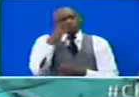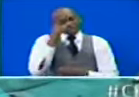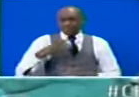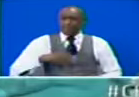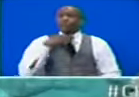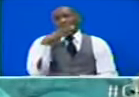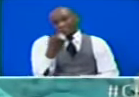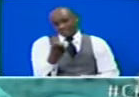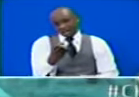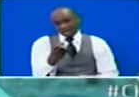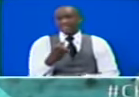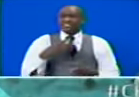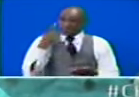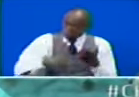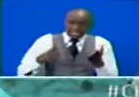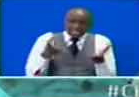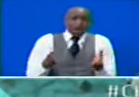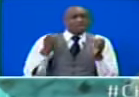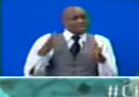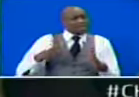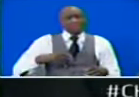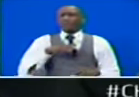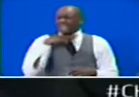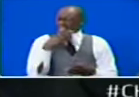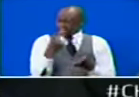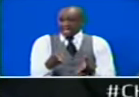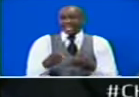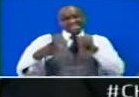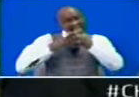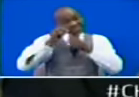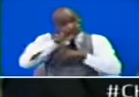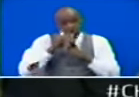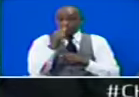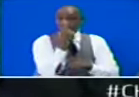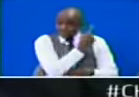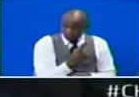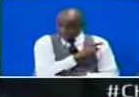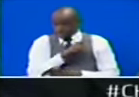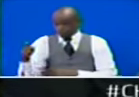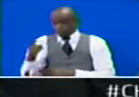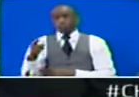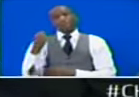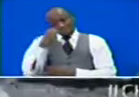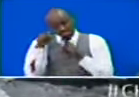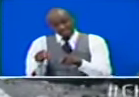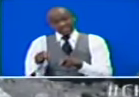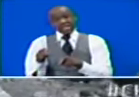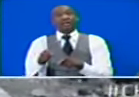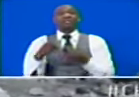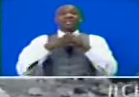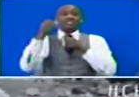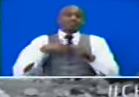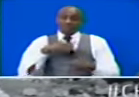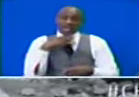lives. The figure increases the number of dead on this road to 90 between January and 11th May this year.